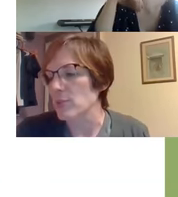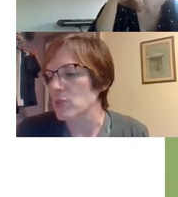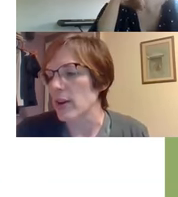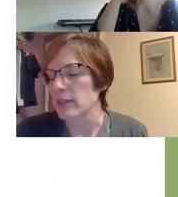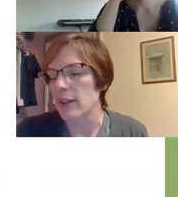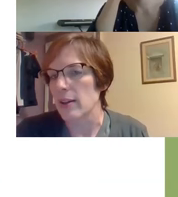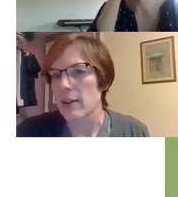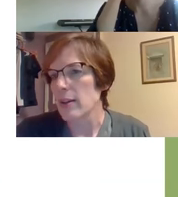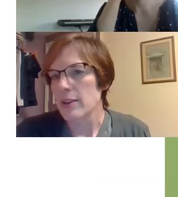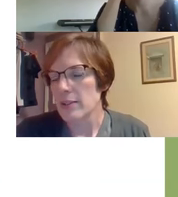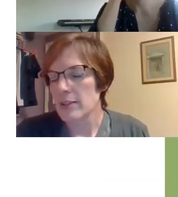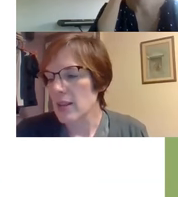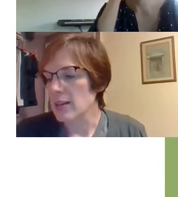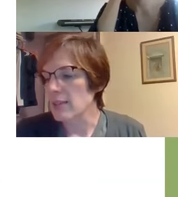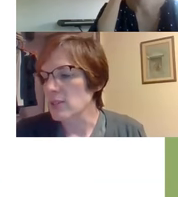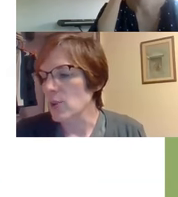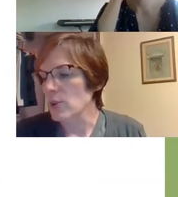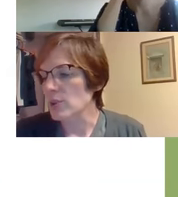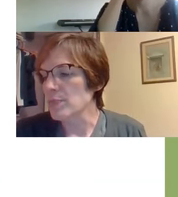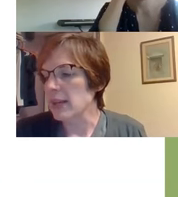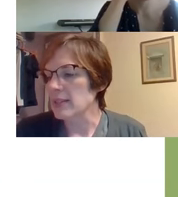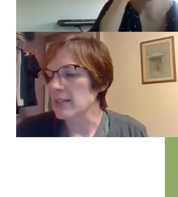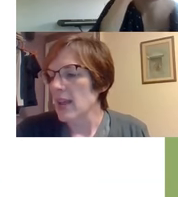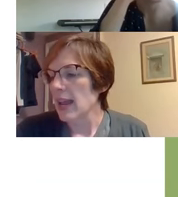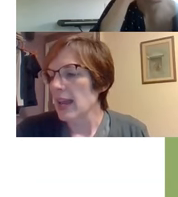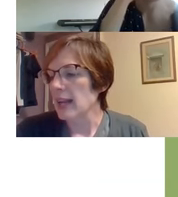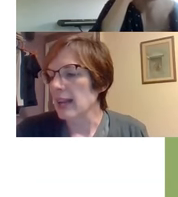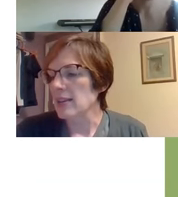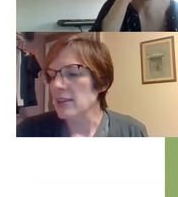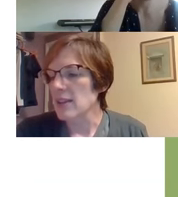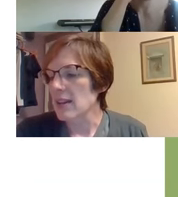when I was trying to study these words, but it's